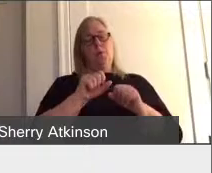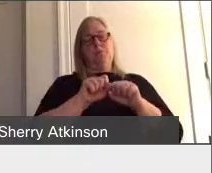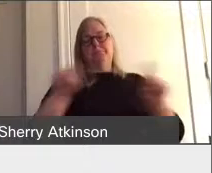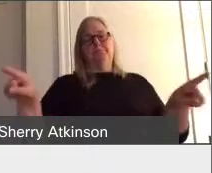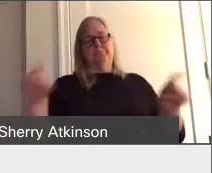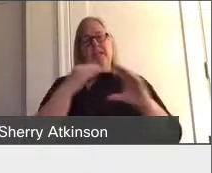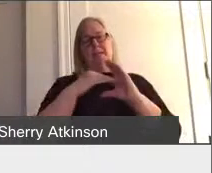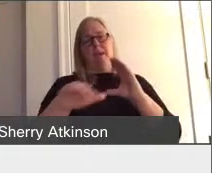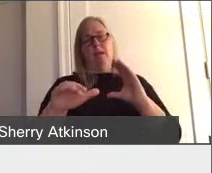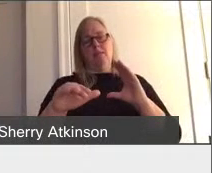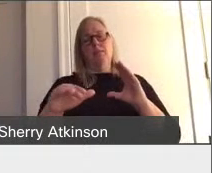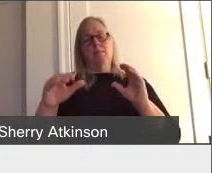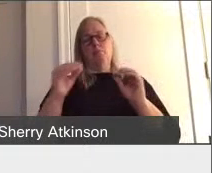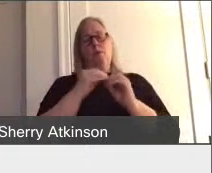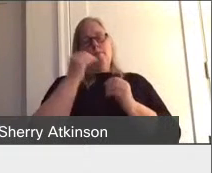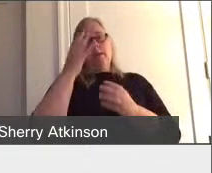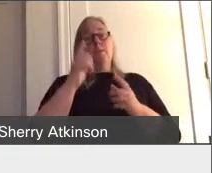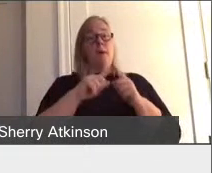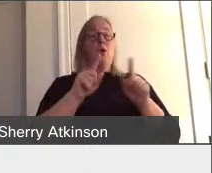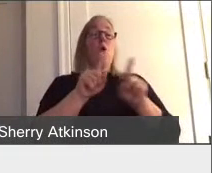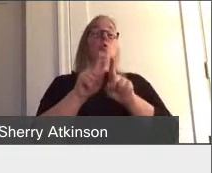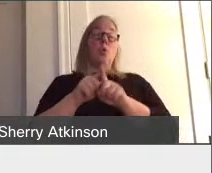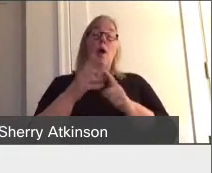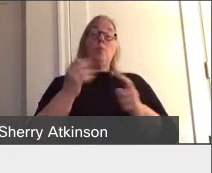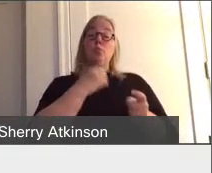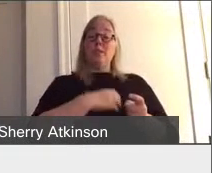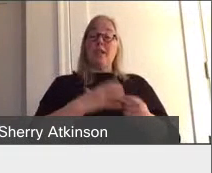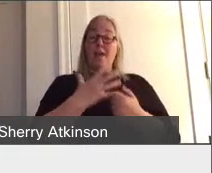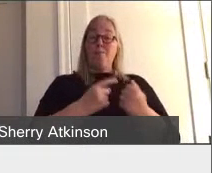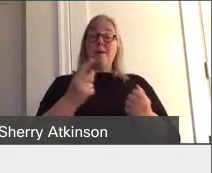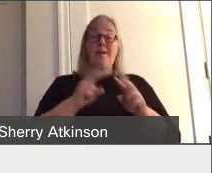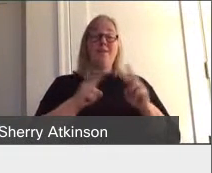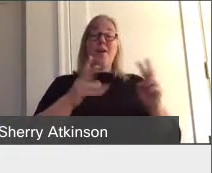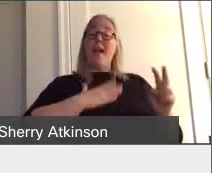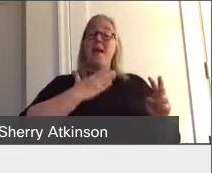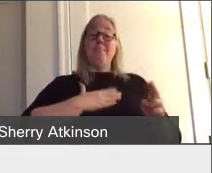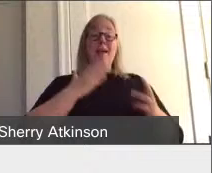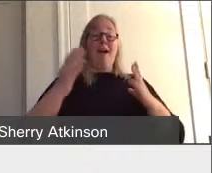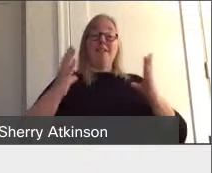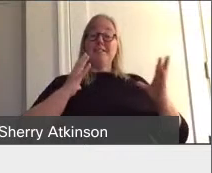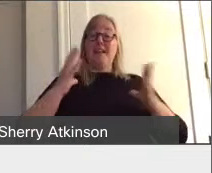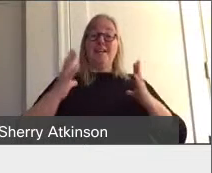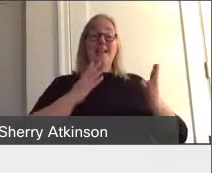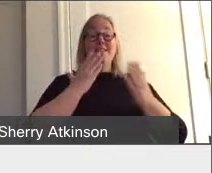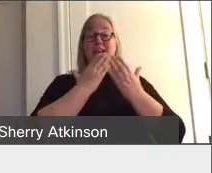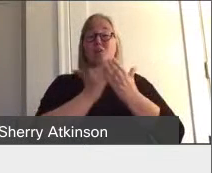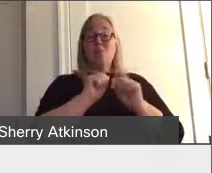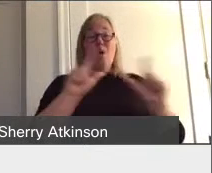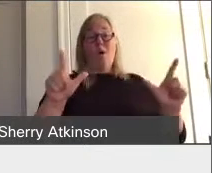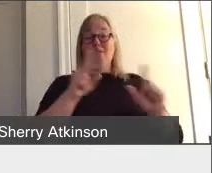that, I also want to wish everybody very happy holidays. Thank you all very much.